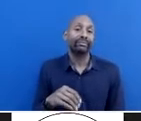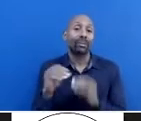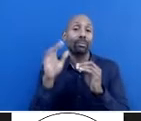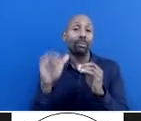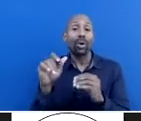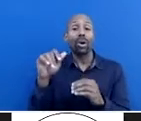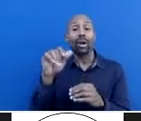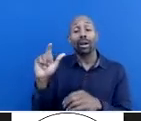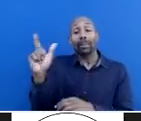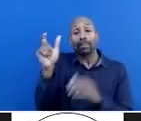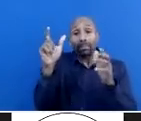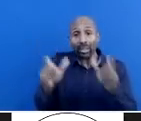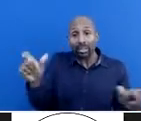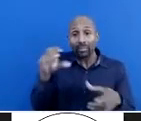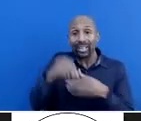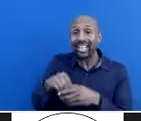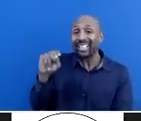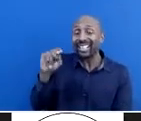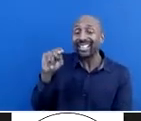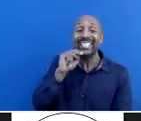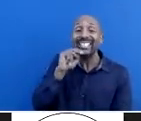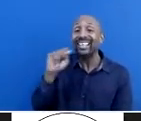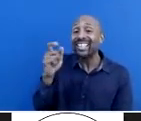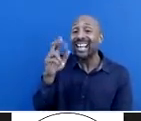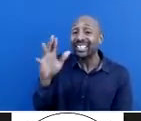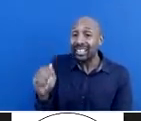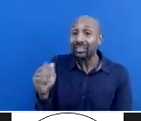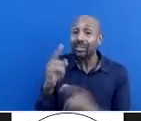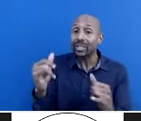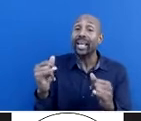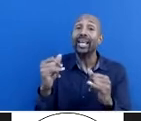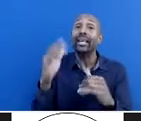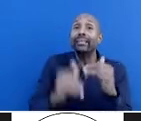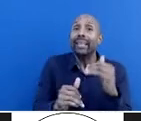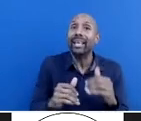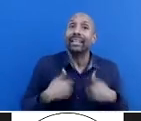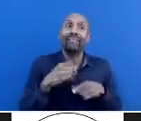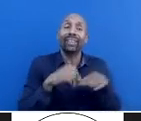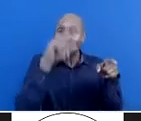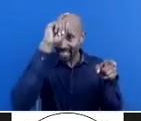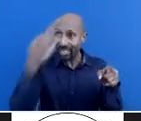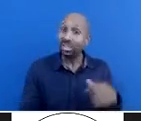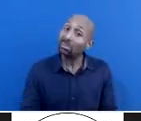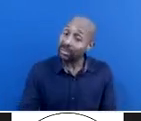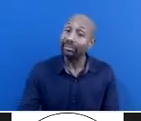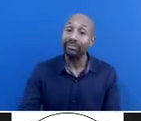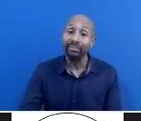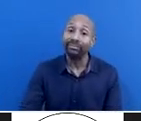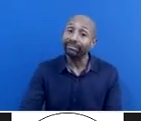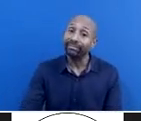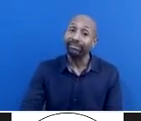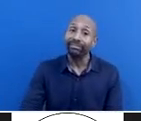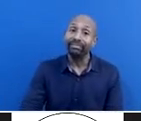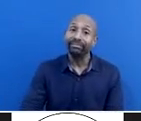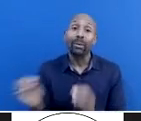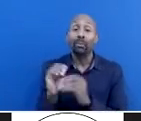central to the story of Africa, and Africa has been central to the story of Islam. So Jamal is not engaged